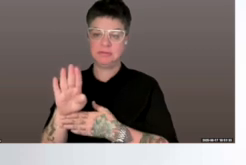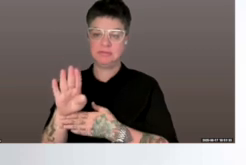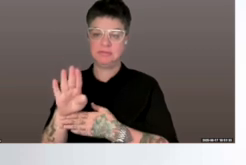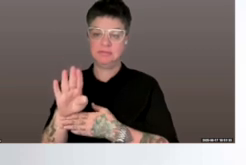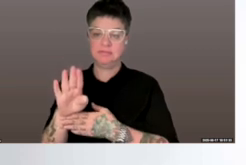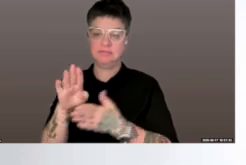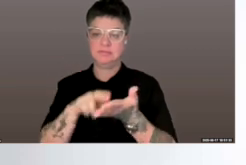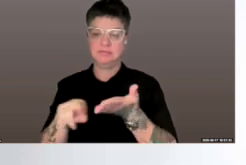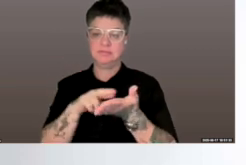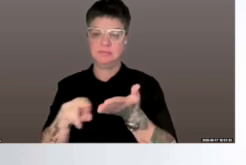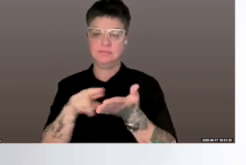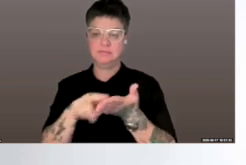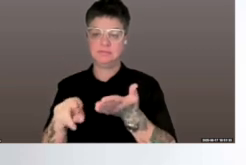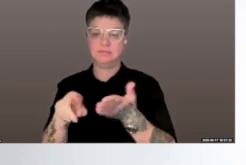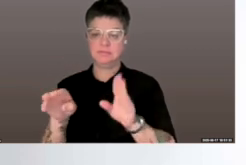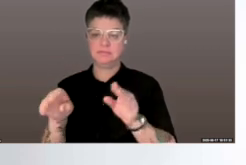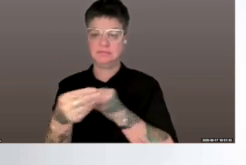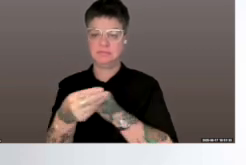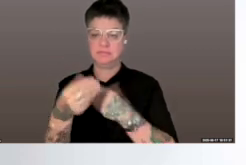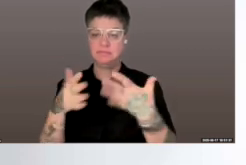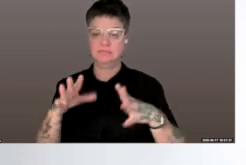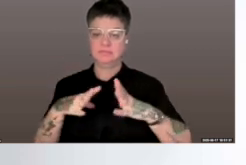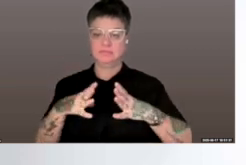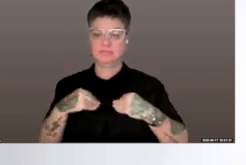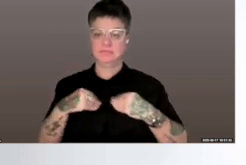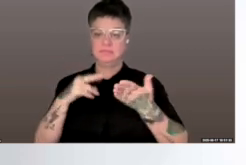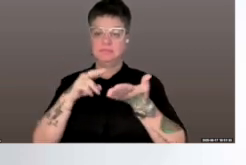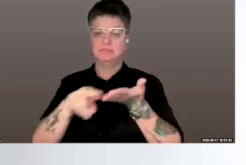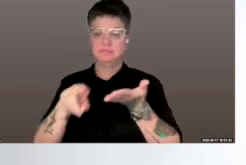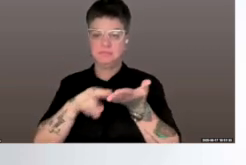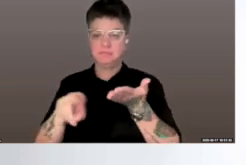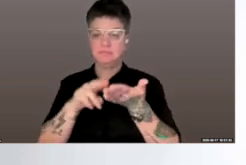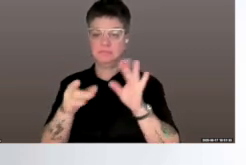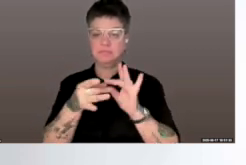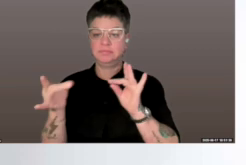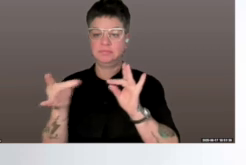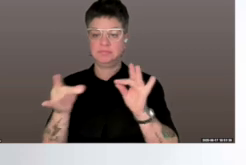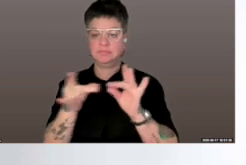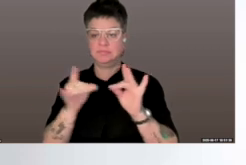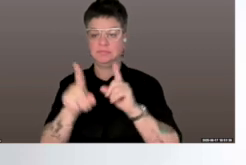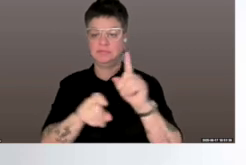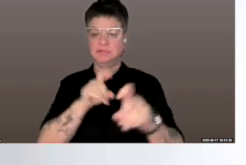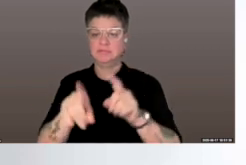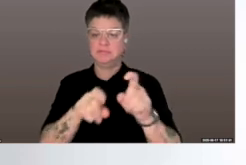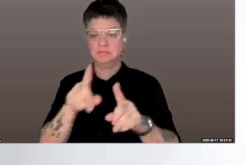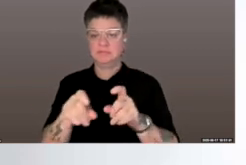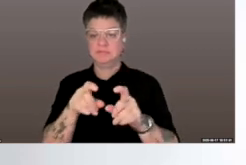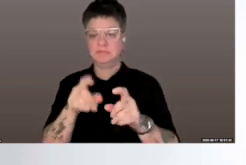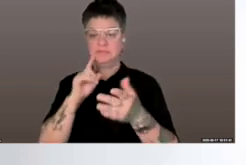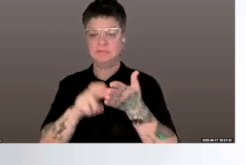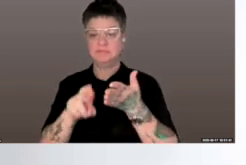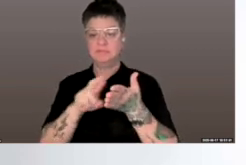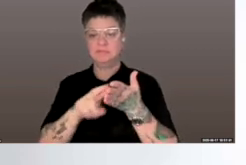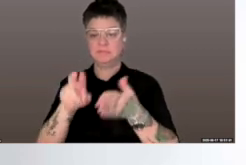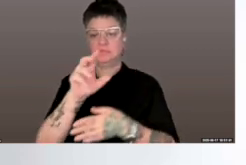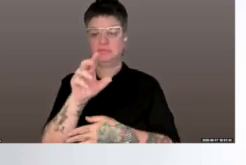For our wrap up today, we'd like to let you know about the opportunity to make your voice heard in relation to research projects that CARB funds.